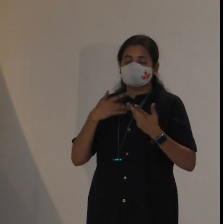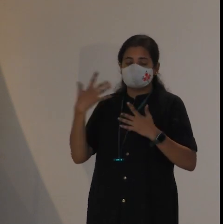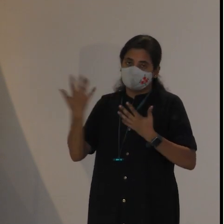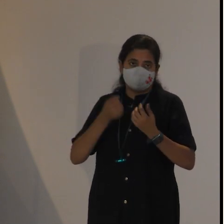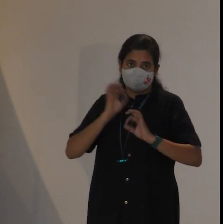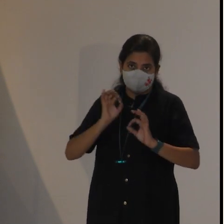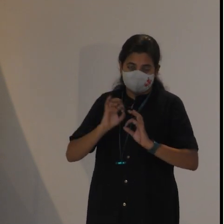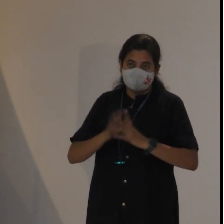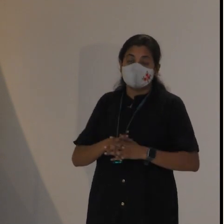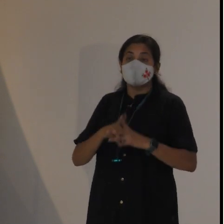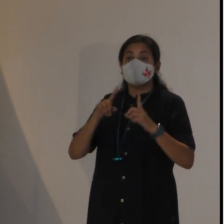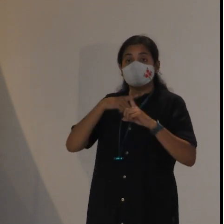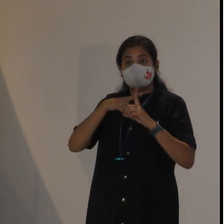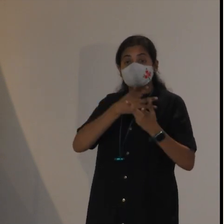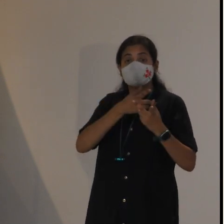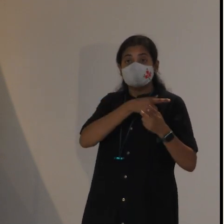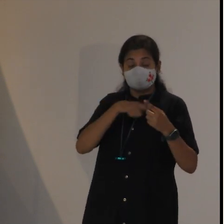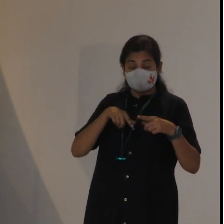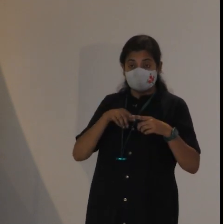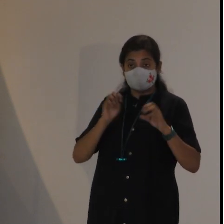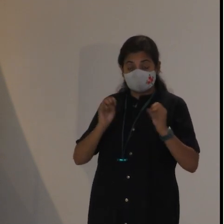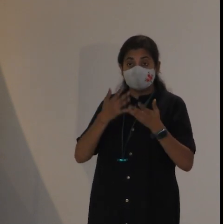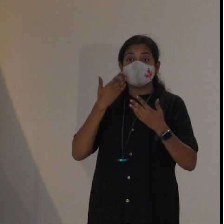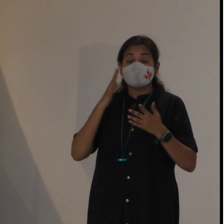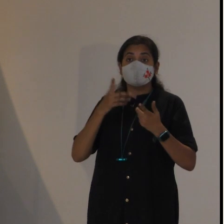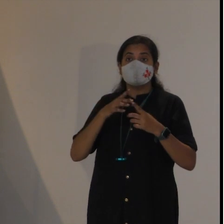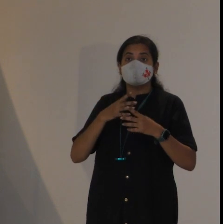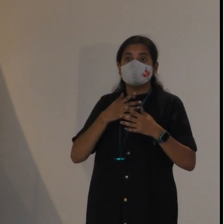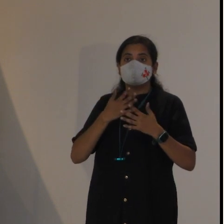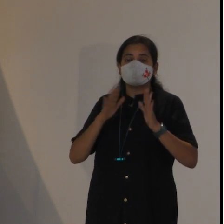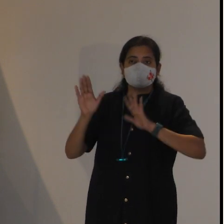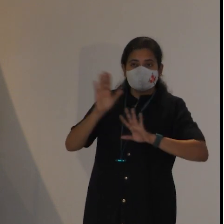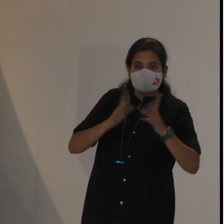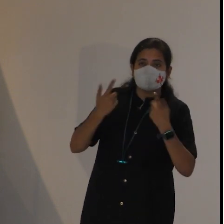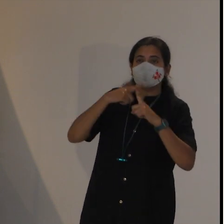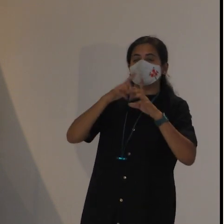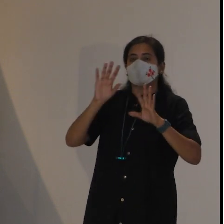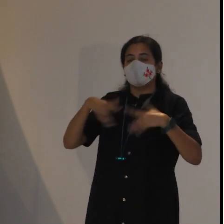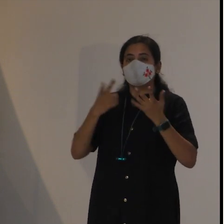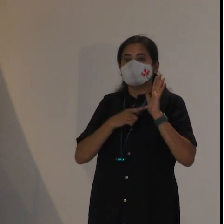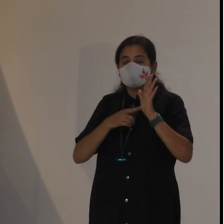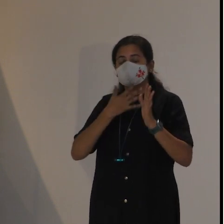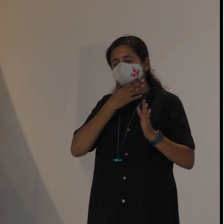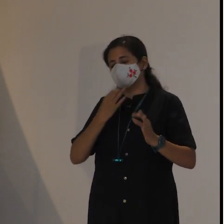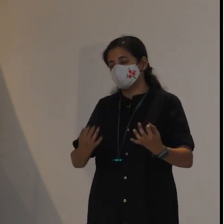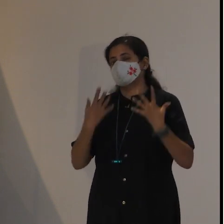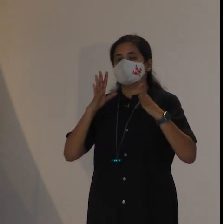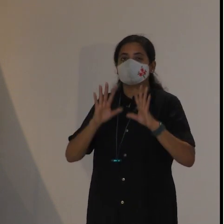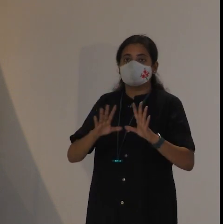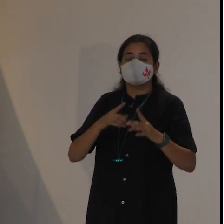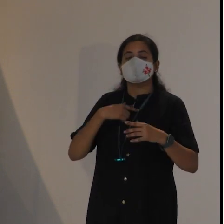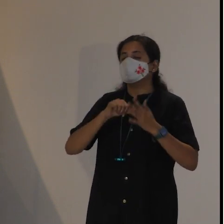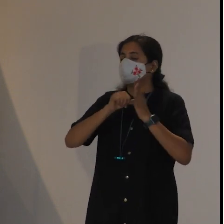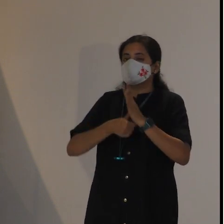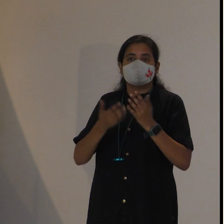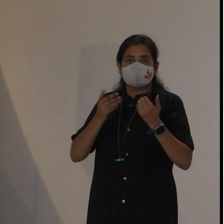clear. Also, this happens at the most dramatic and significant moments of a service. So therefore, it becomes impossible